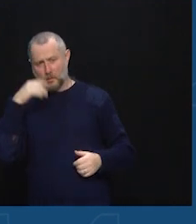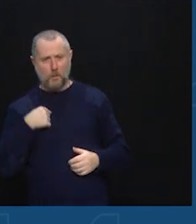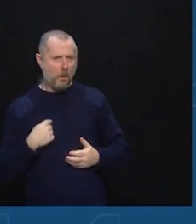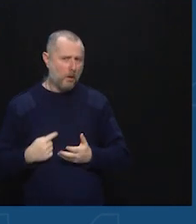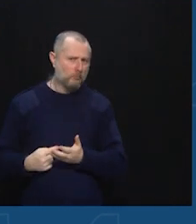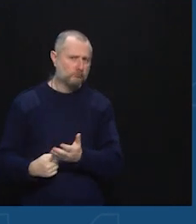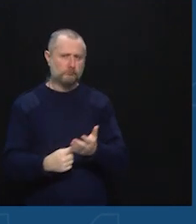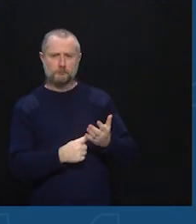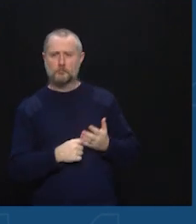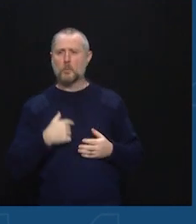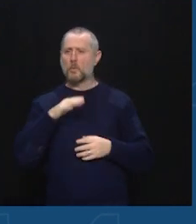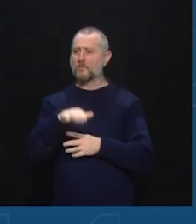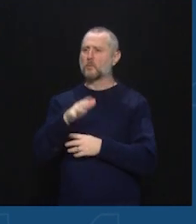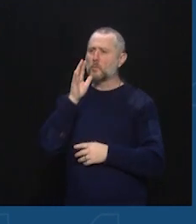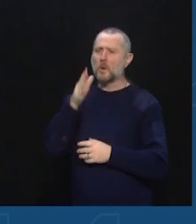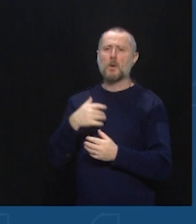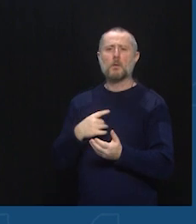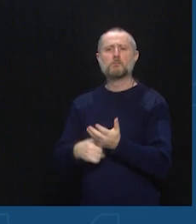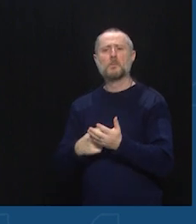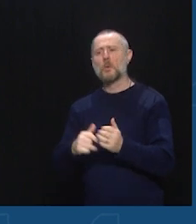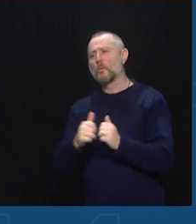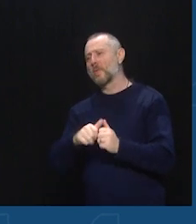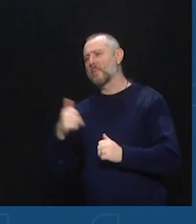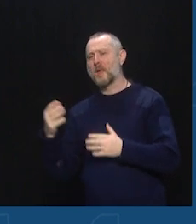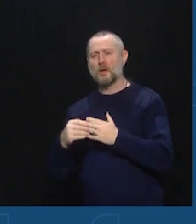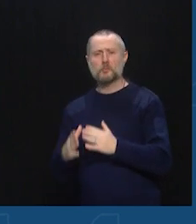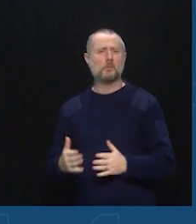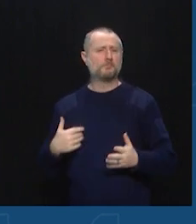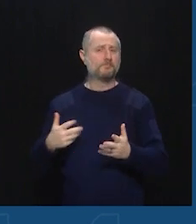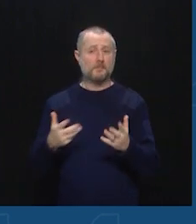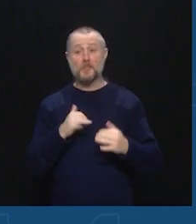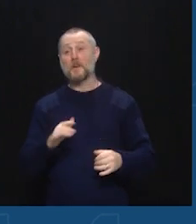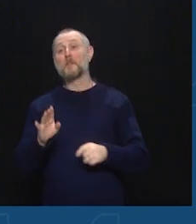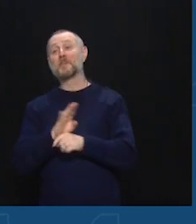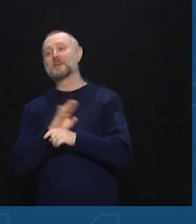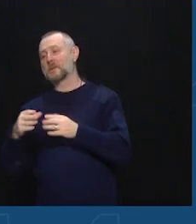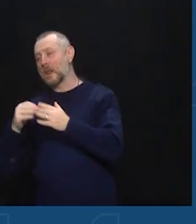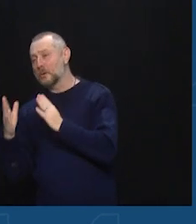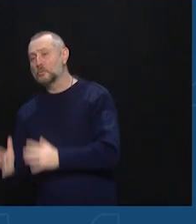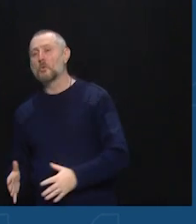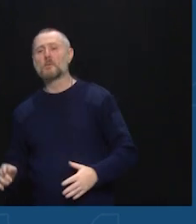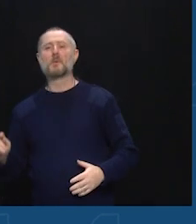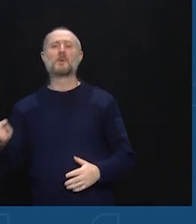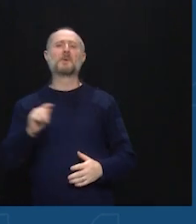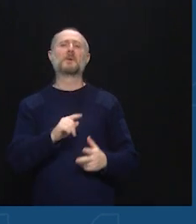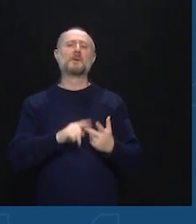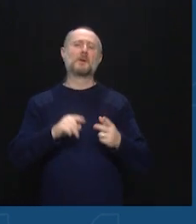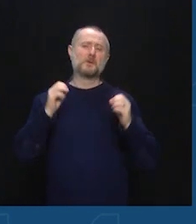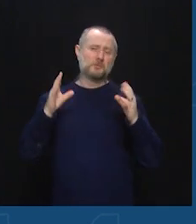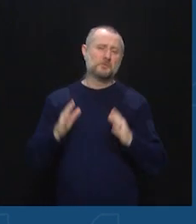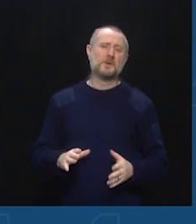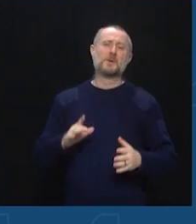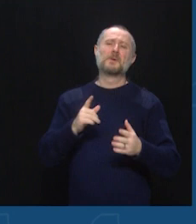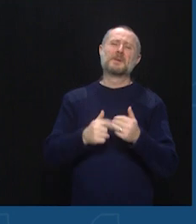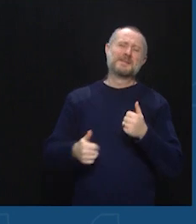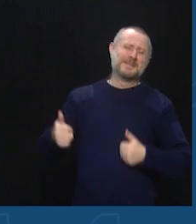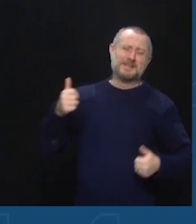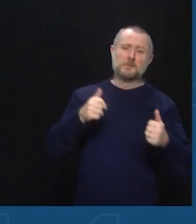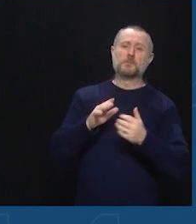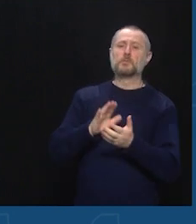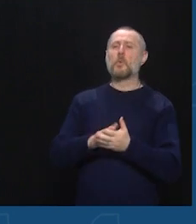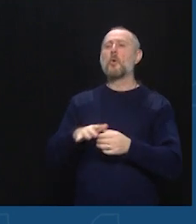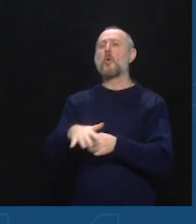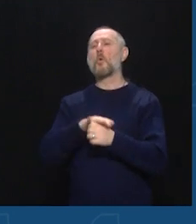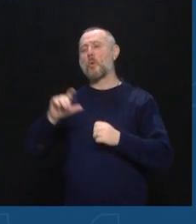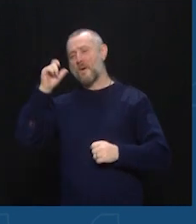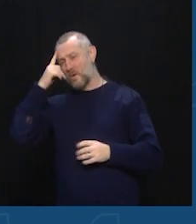out how they're feeling about the situation, the business community that's been affected, educators, as well as local government leaders, bringing